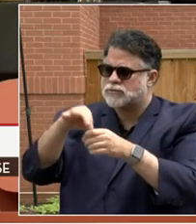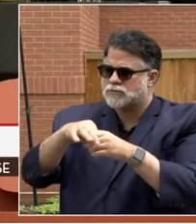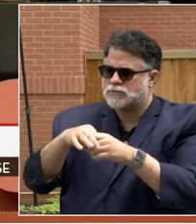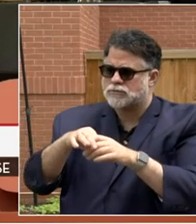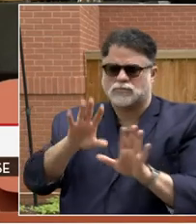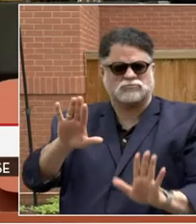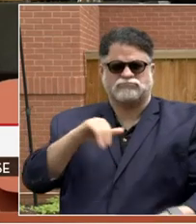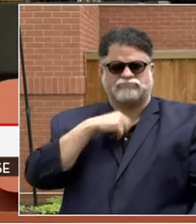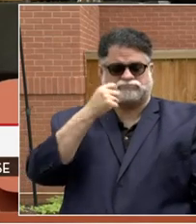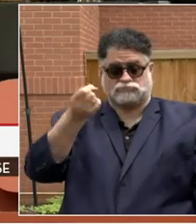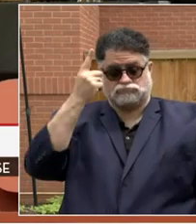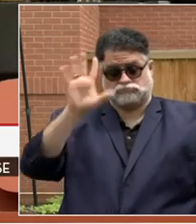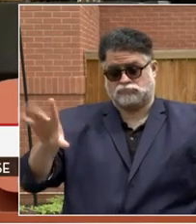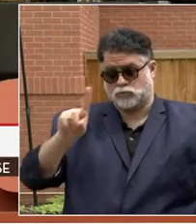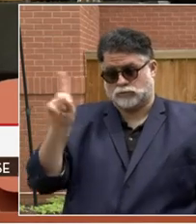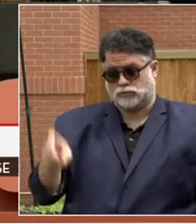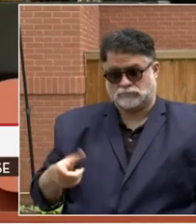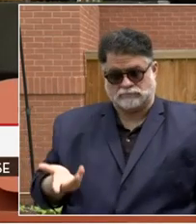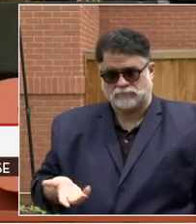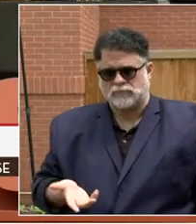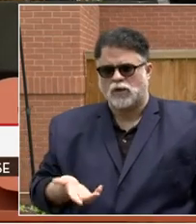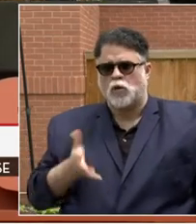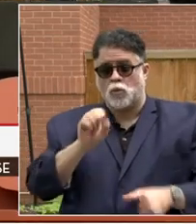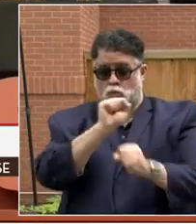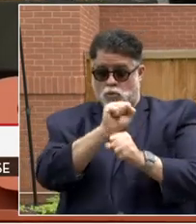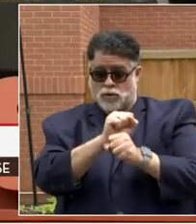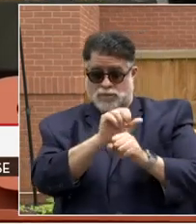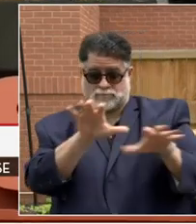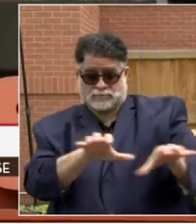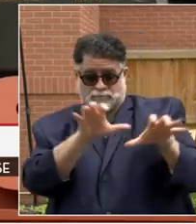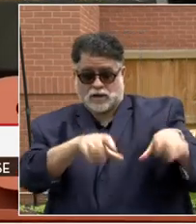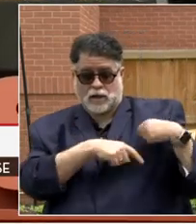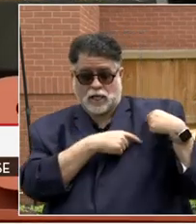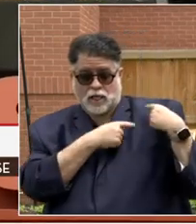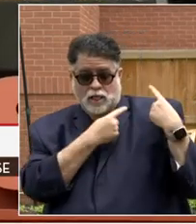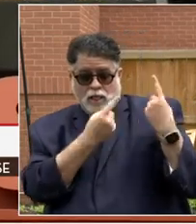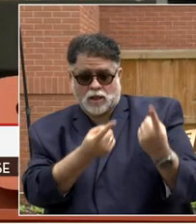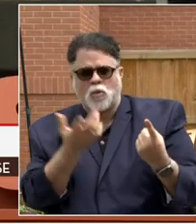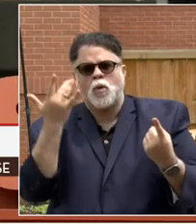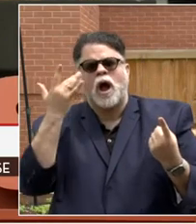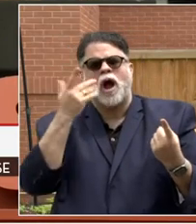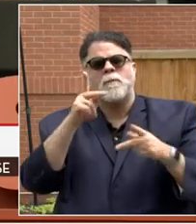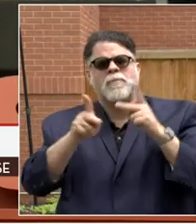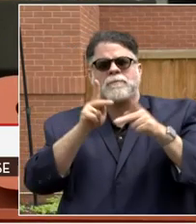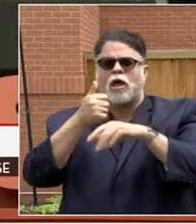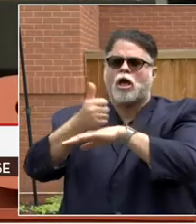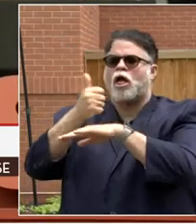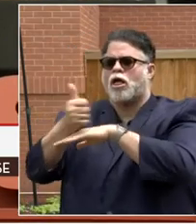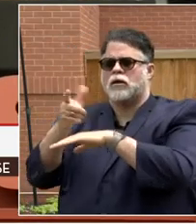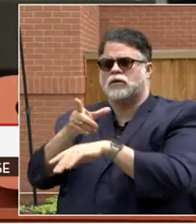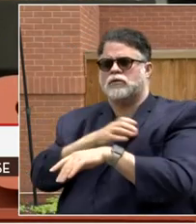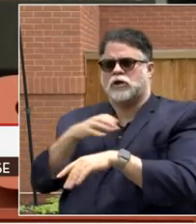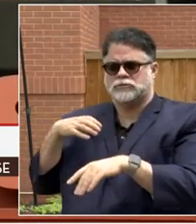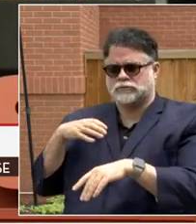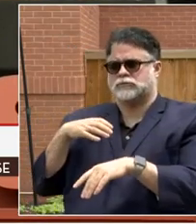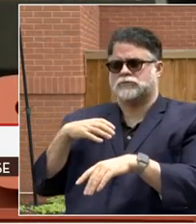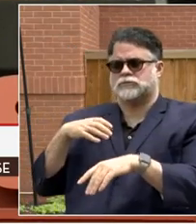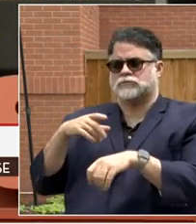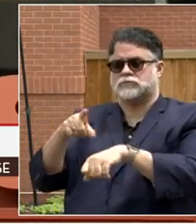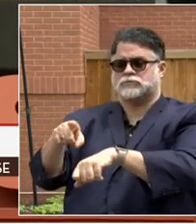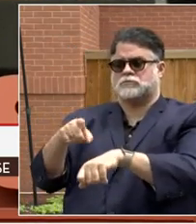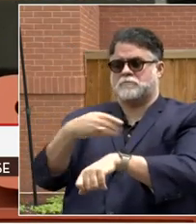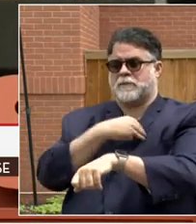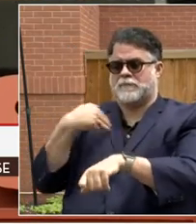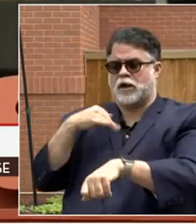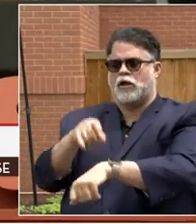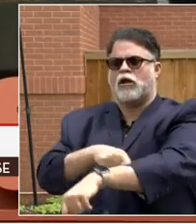question. The work has been done for a long time. There are a lot of people here who have been doing this work for a long time, but now we have this event here today, and